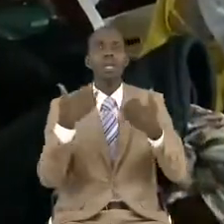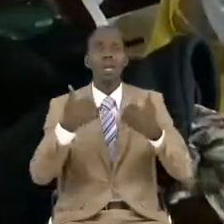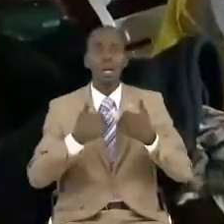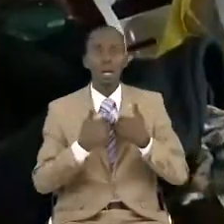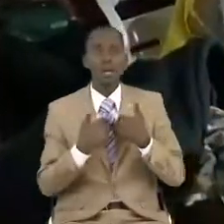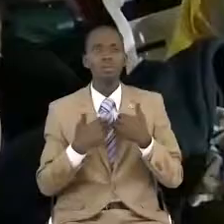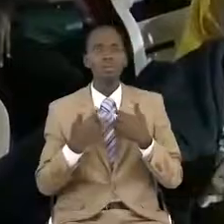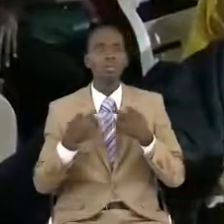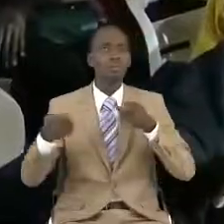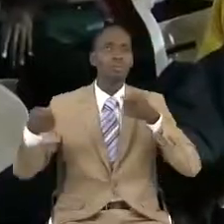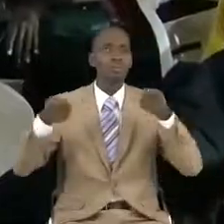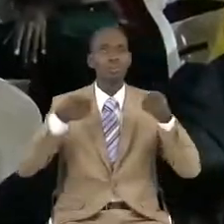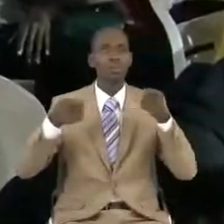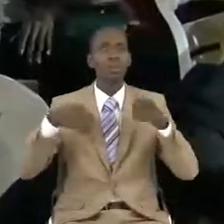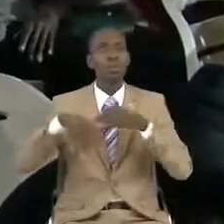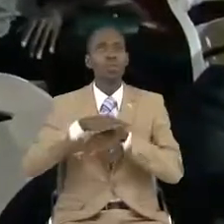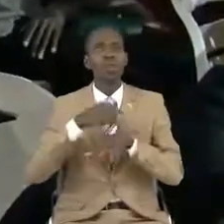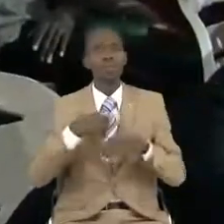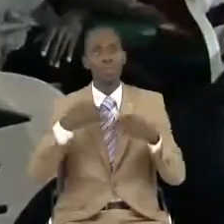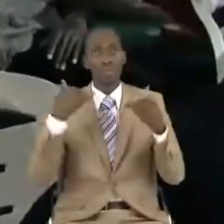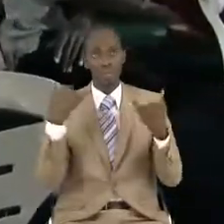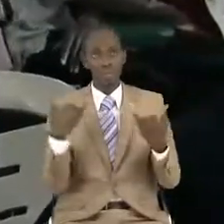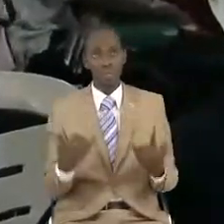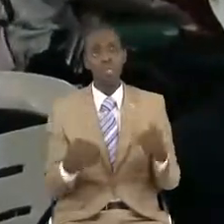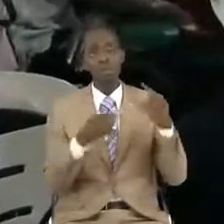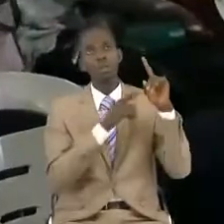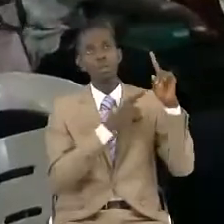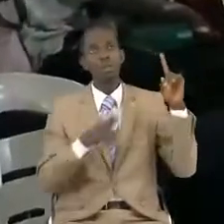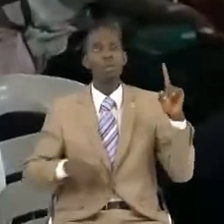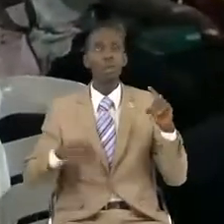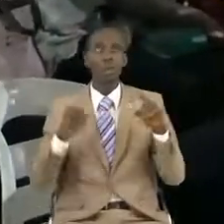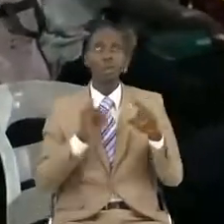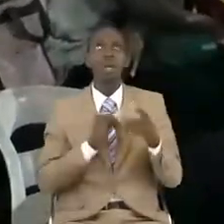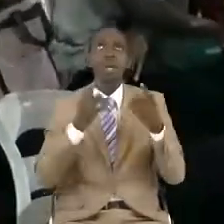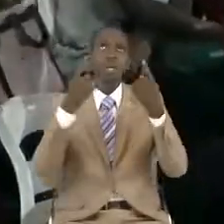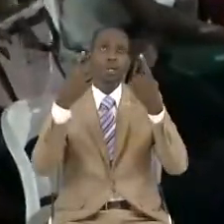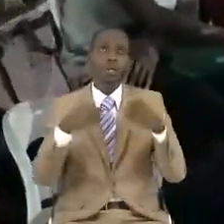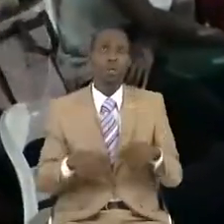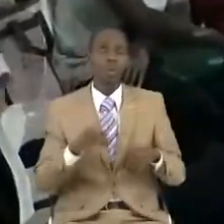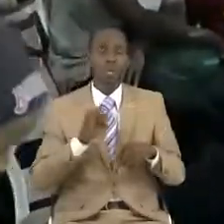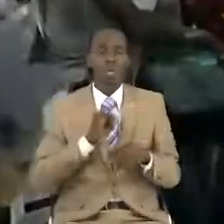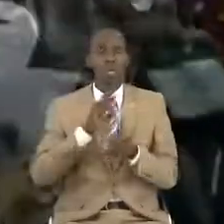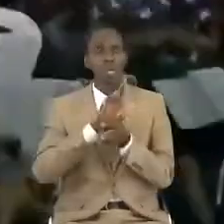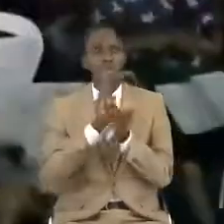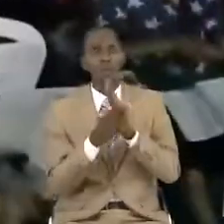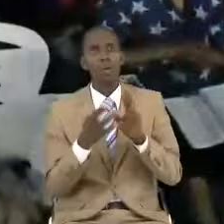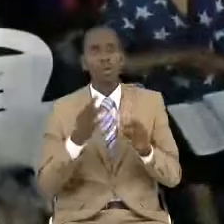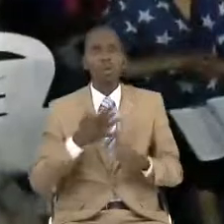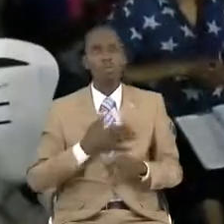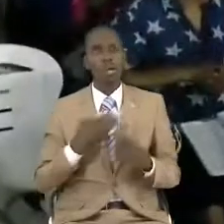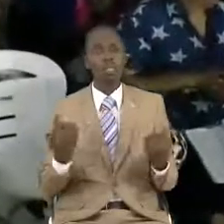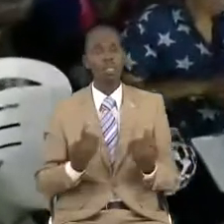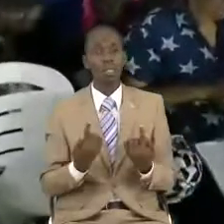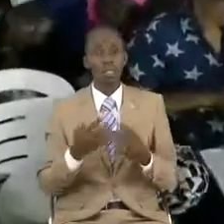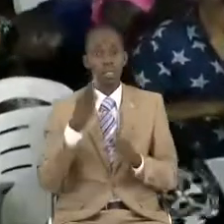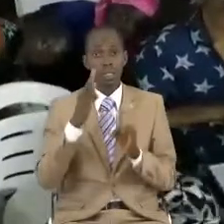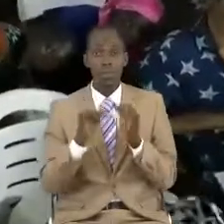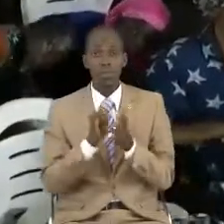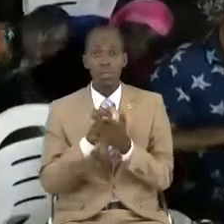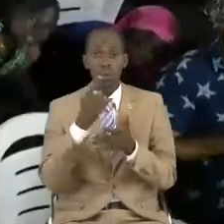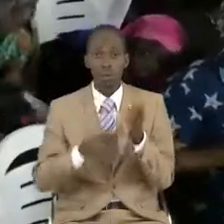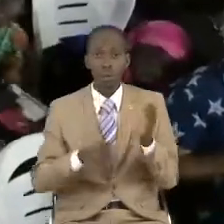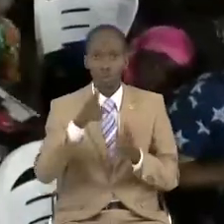but now lord i come i repent of my sin wherever you are just raise up your